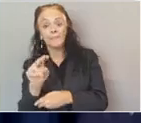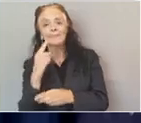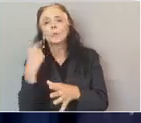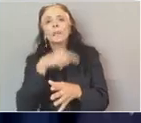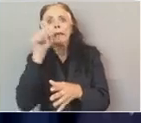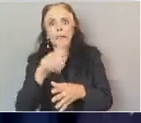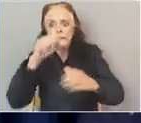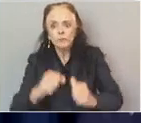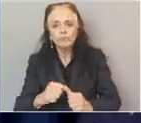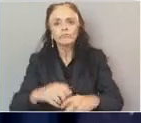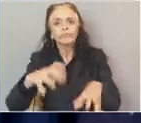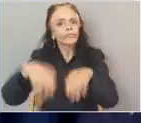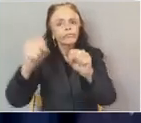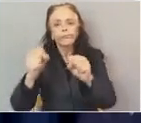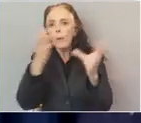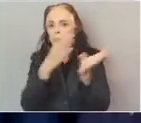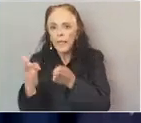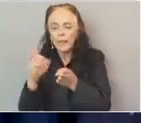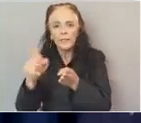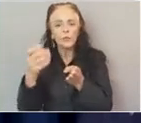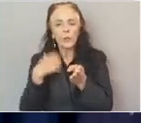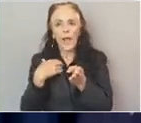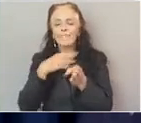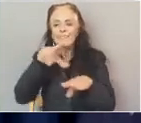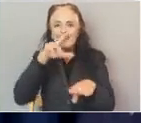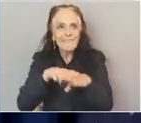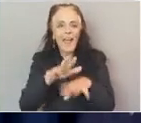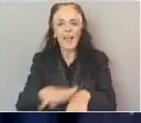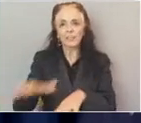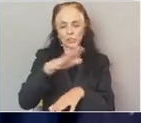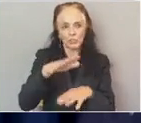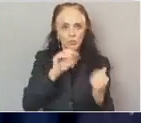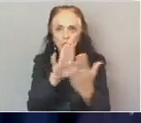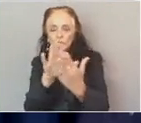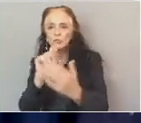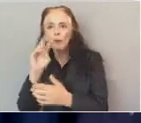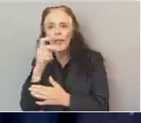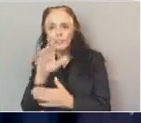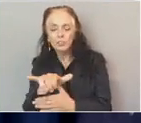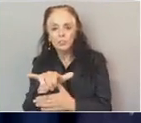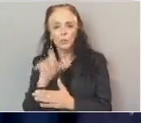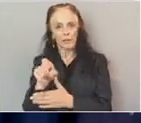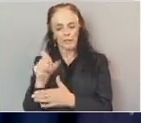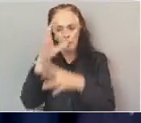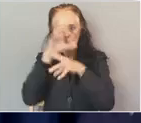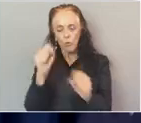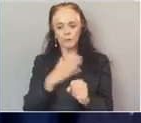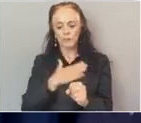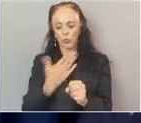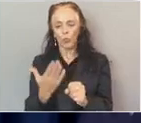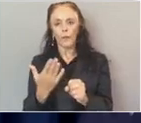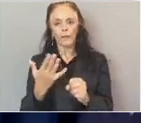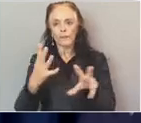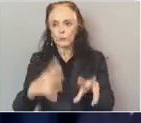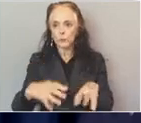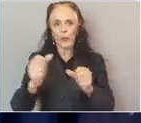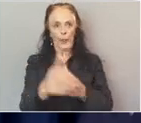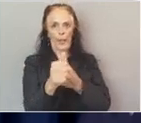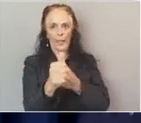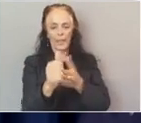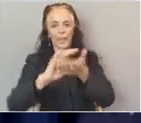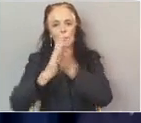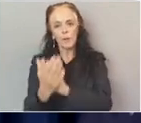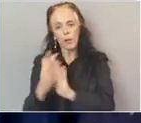national strategy, a president who is willing to lead, willing to be a role model for our